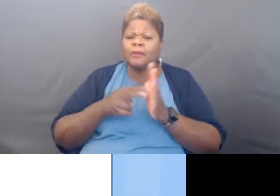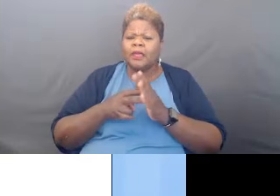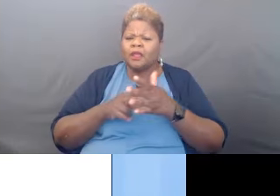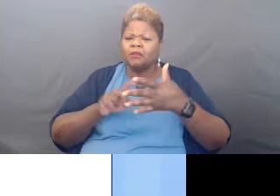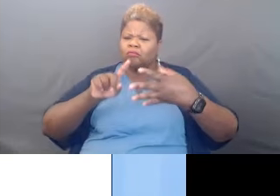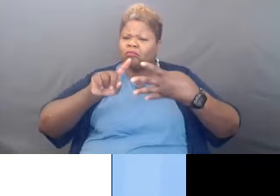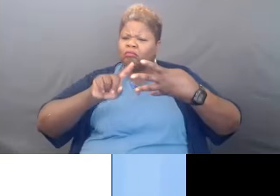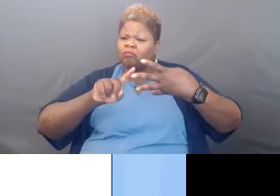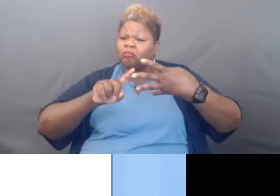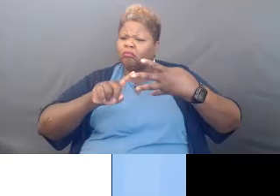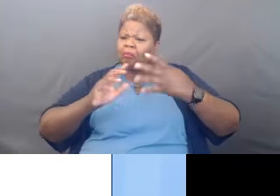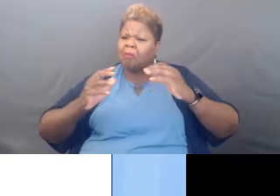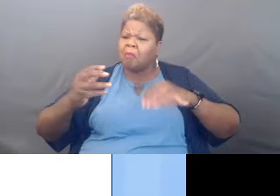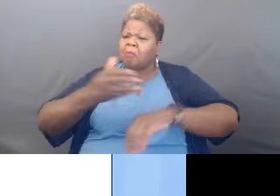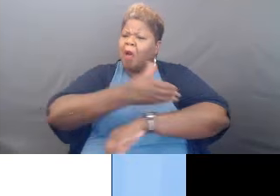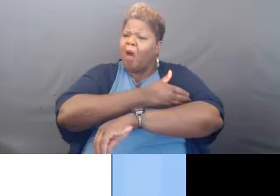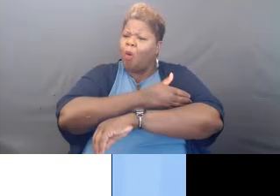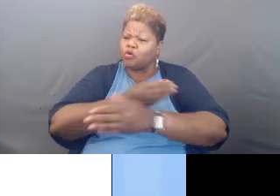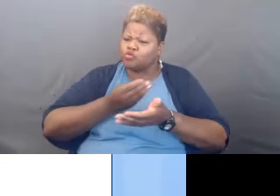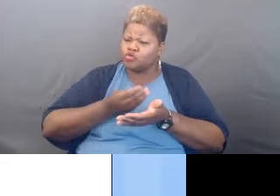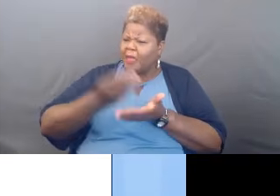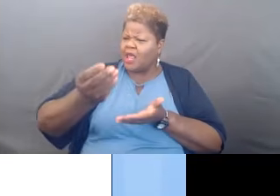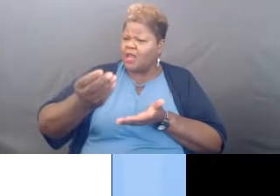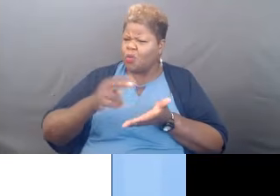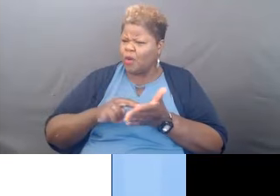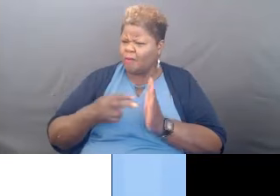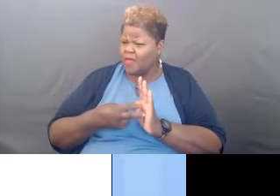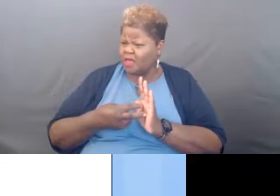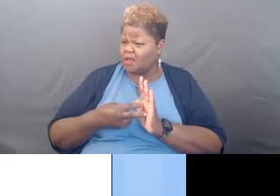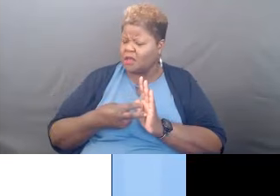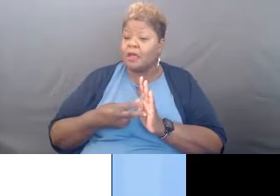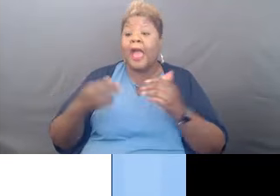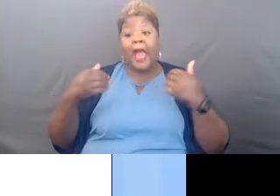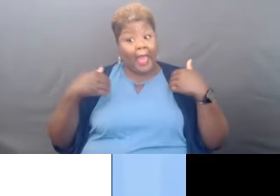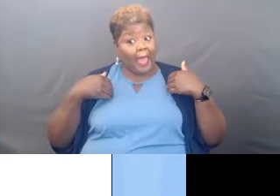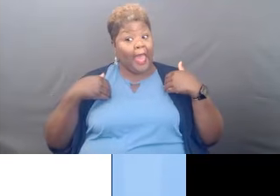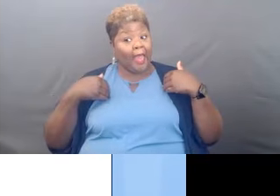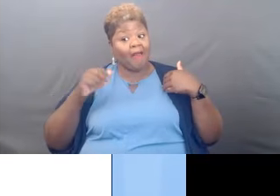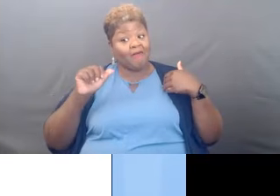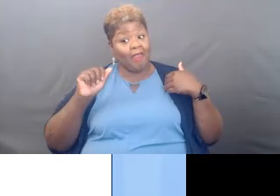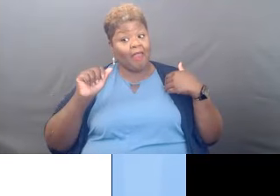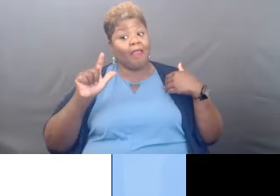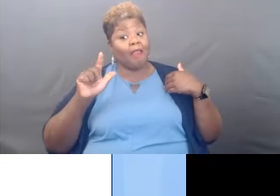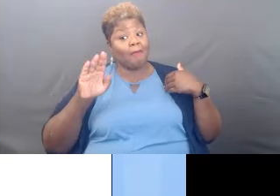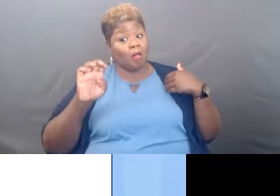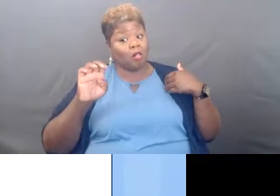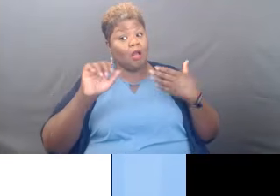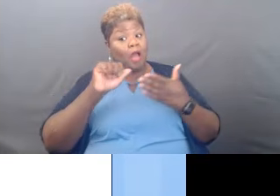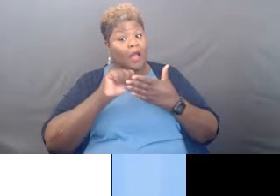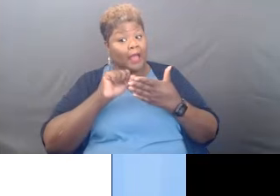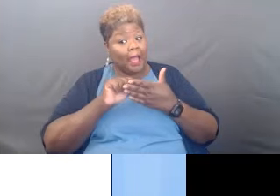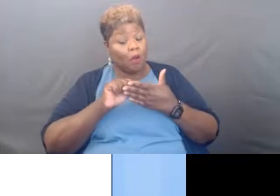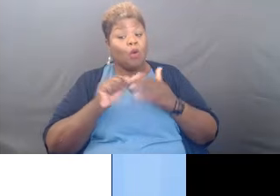power, what we're talking about is, for instance, I have an AZ ABLE account, and a Special Needs